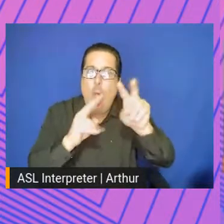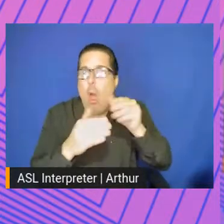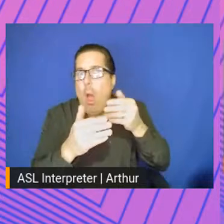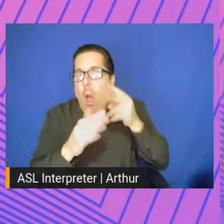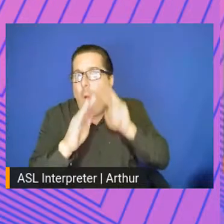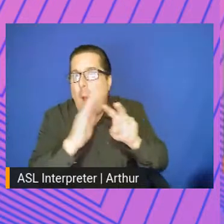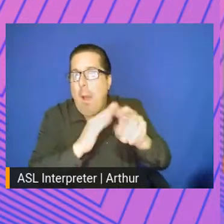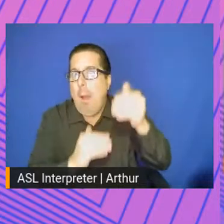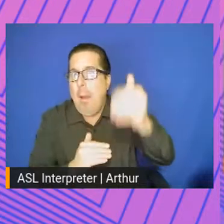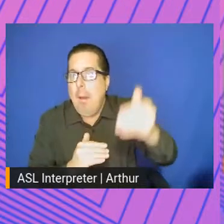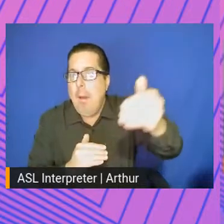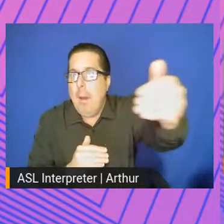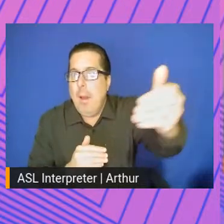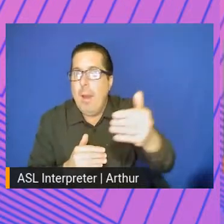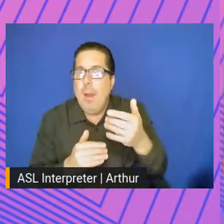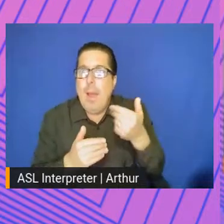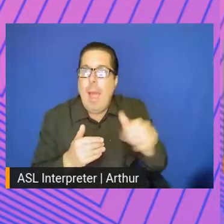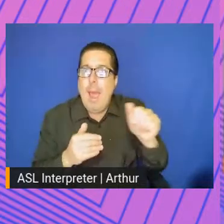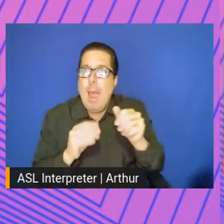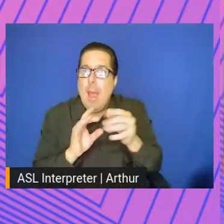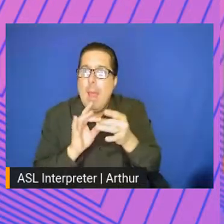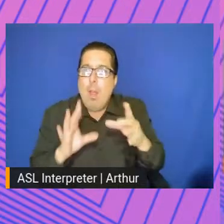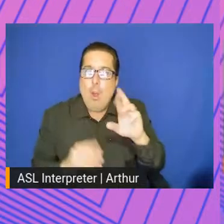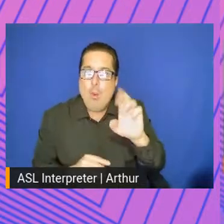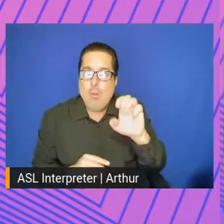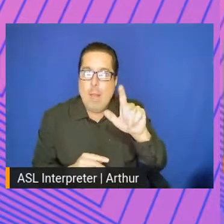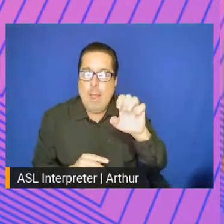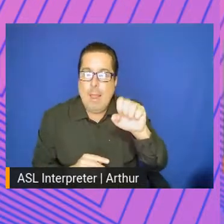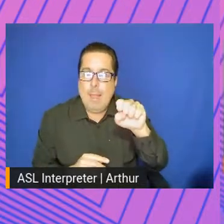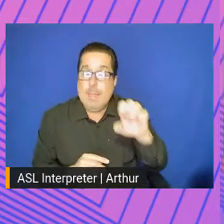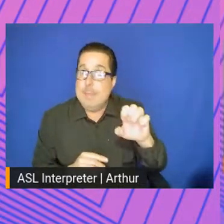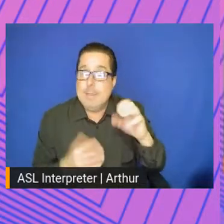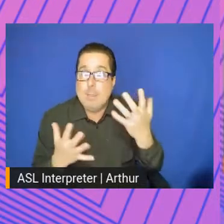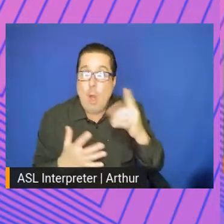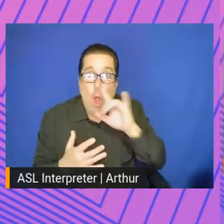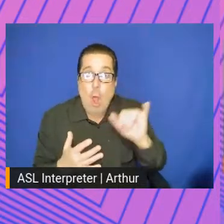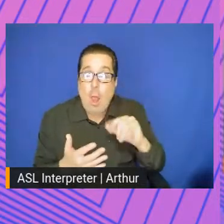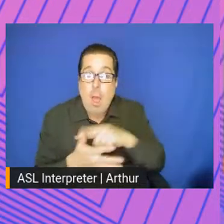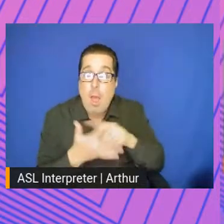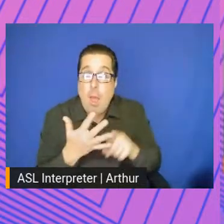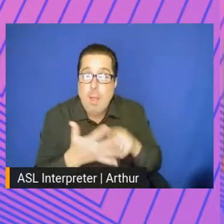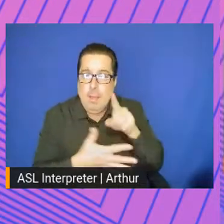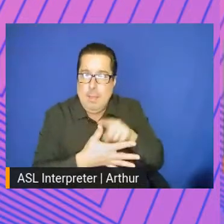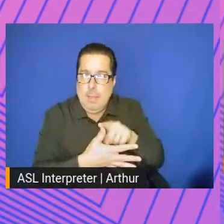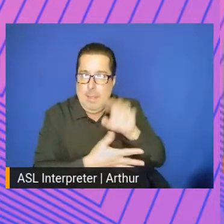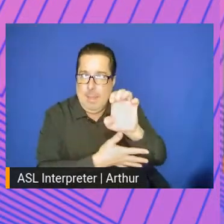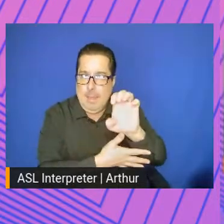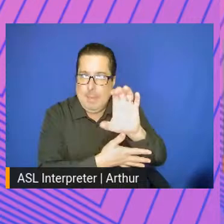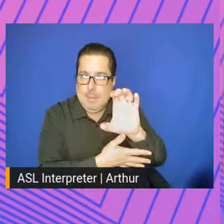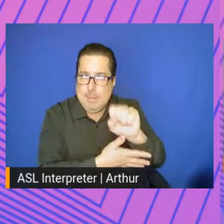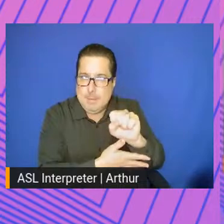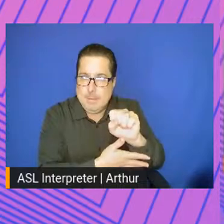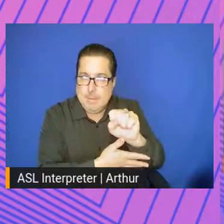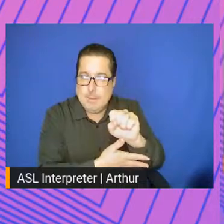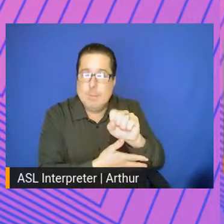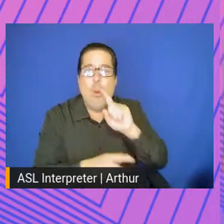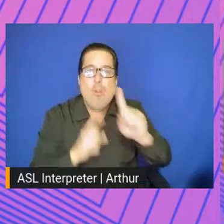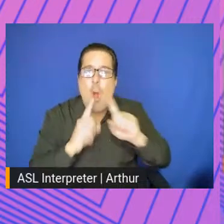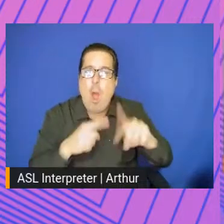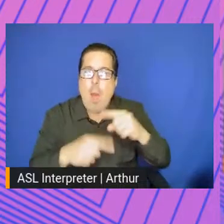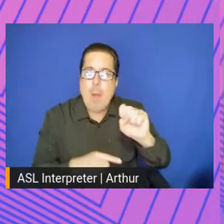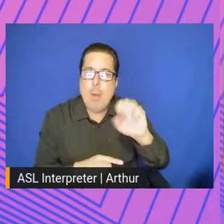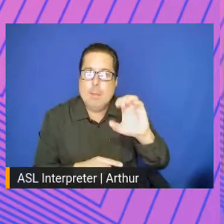coming. I'll start with ECS. So if we're talking about ECS, we're talking about scalability and